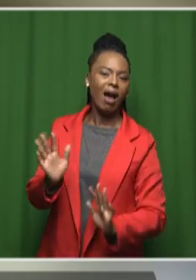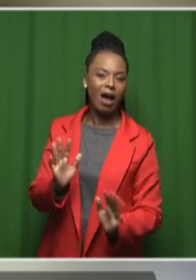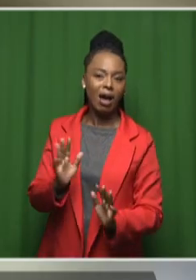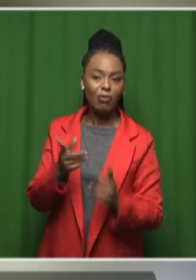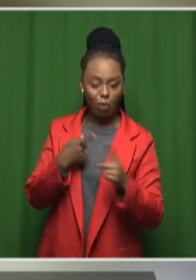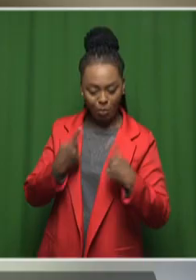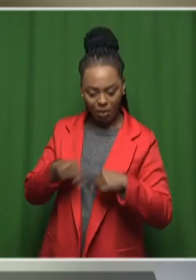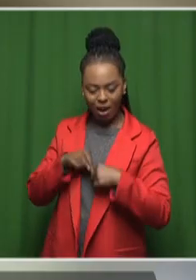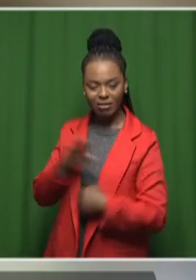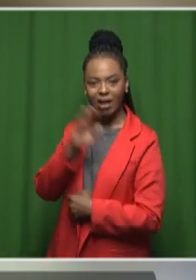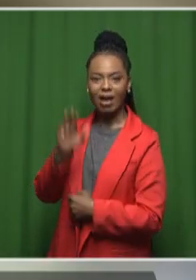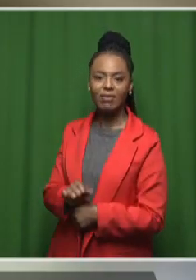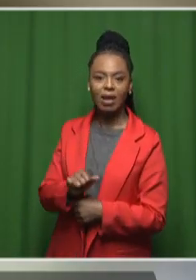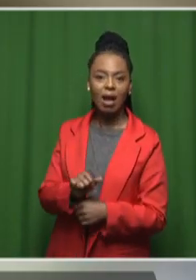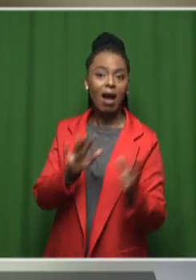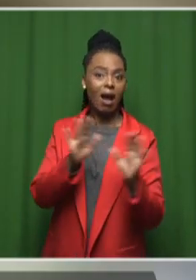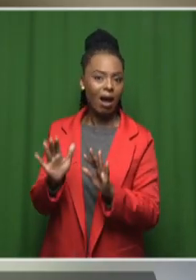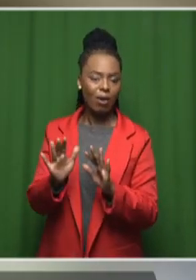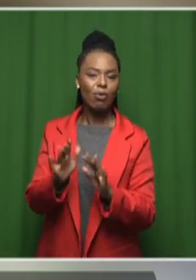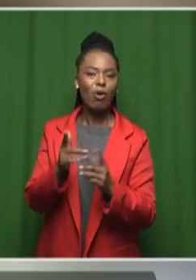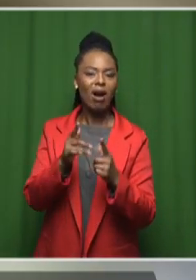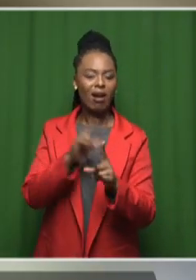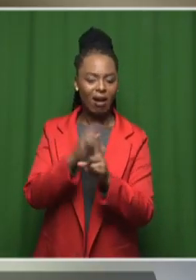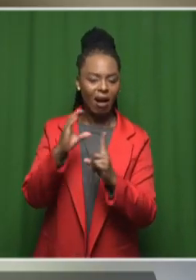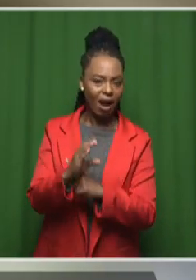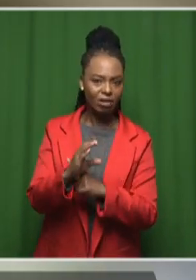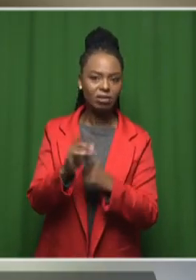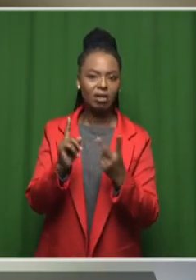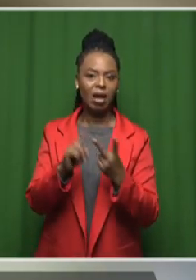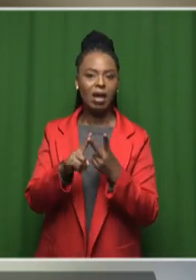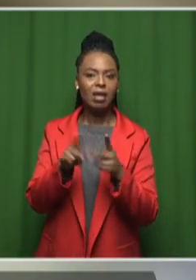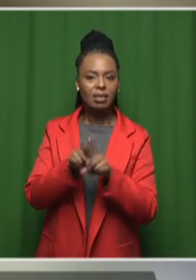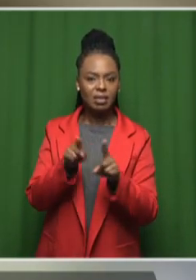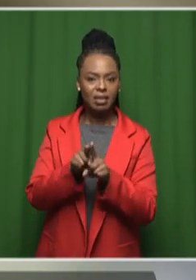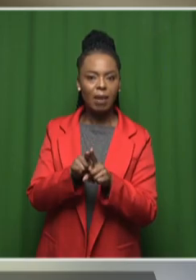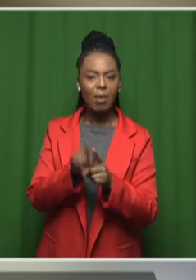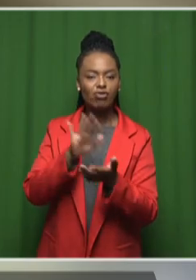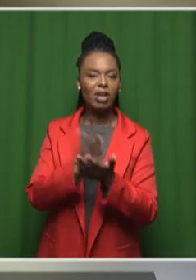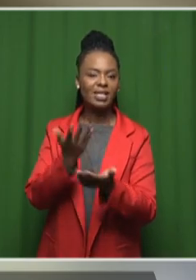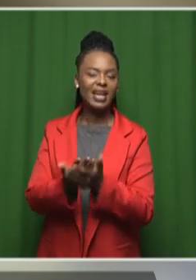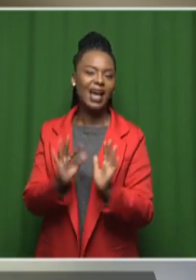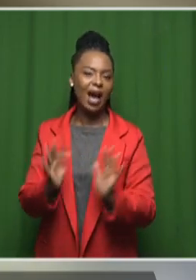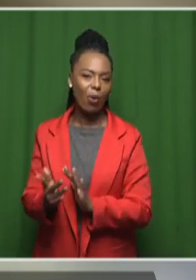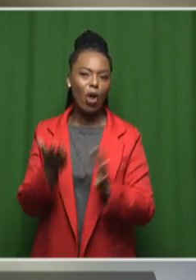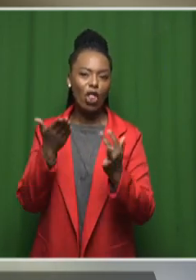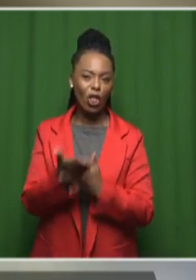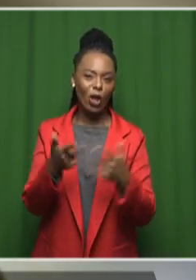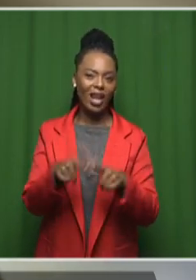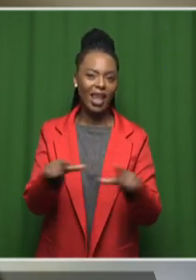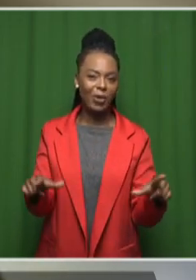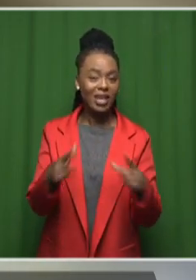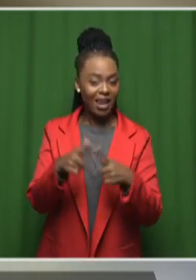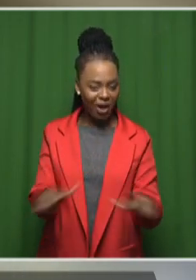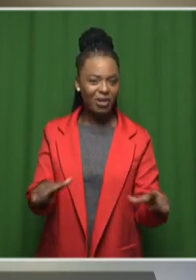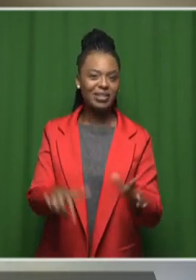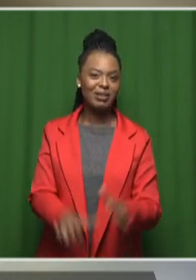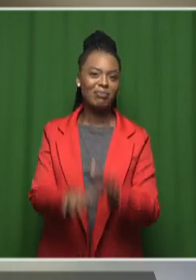And one of the ways in which context and cultures are translated is through language. Language is a vehicle through which, if you look